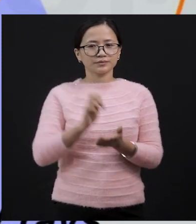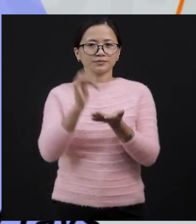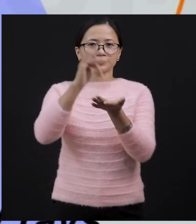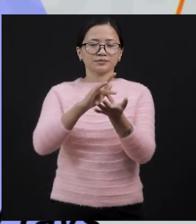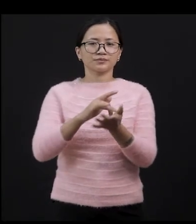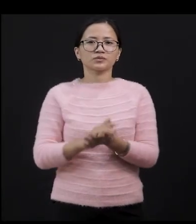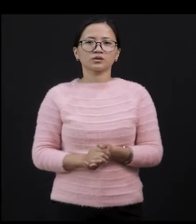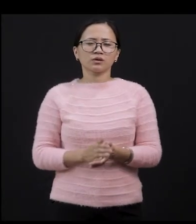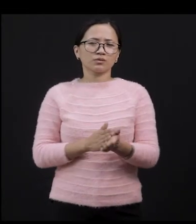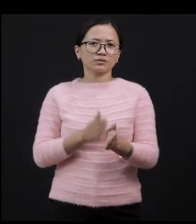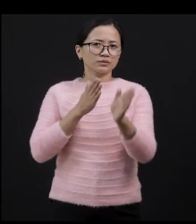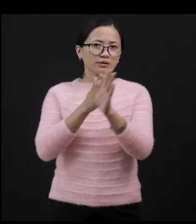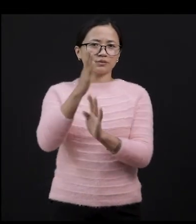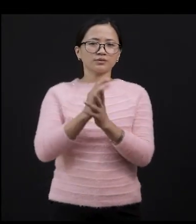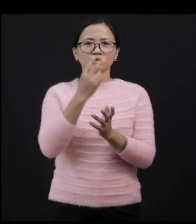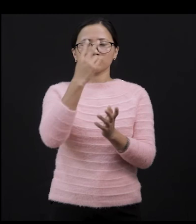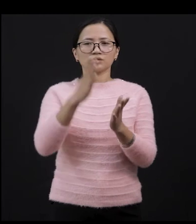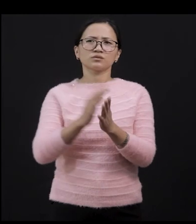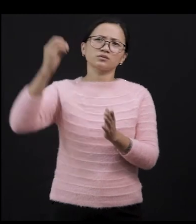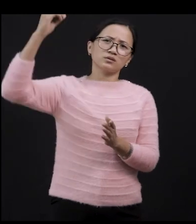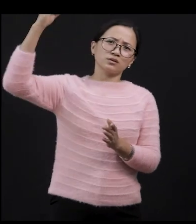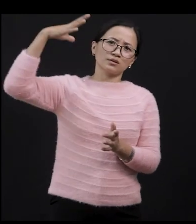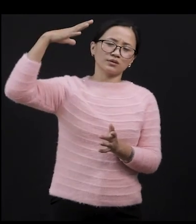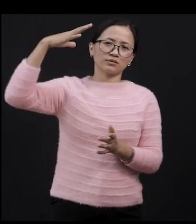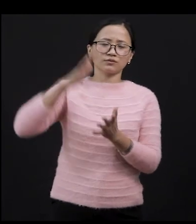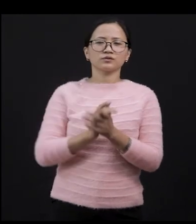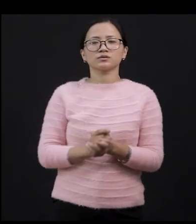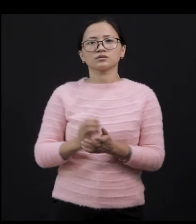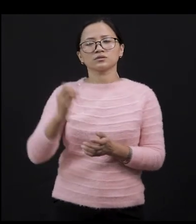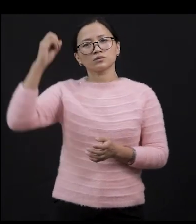and will be in direct contact with the heat from the sun.